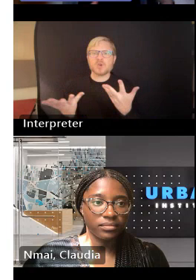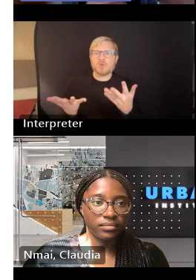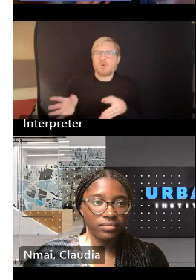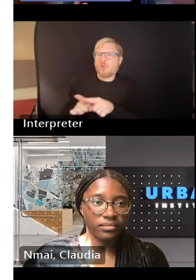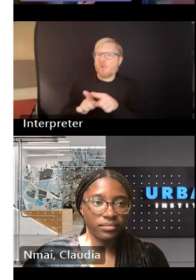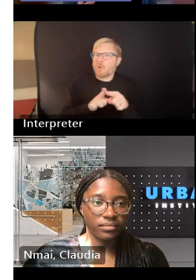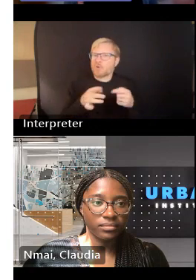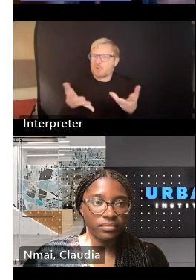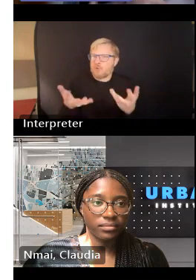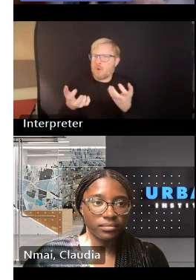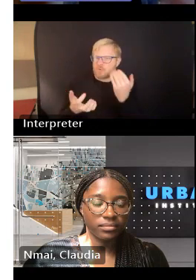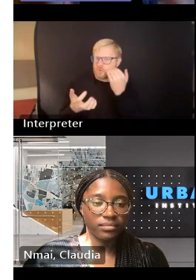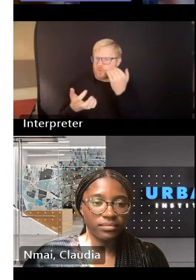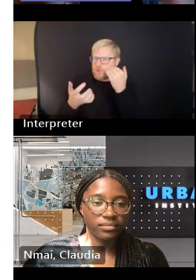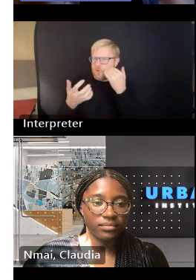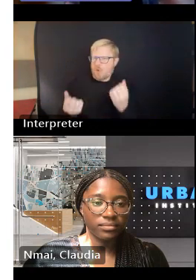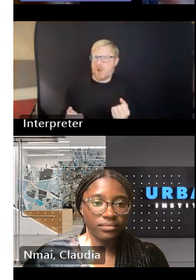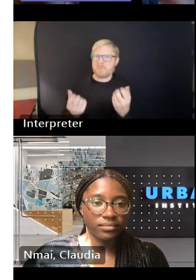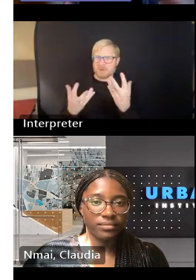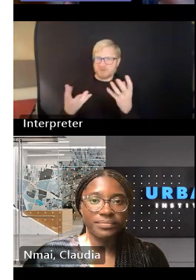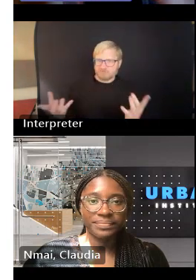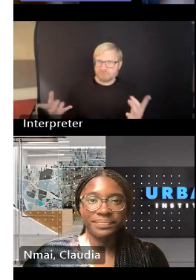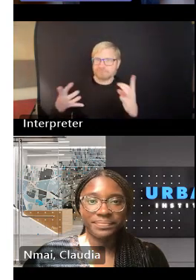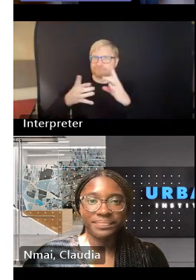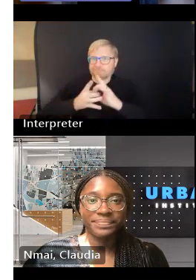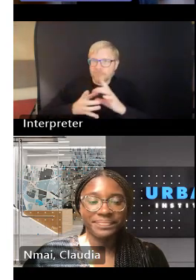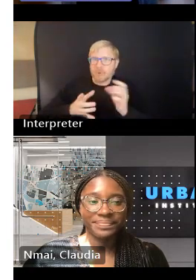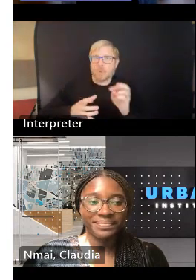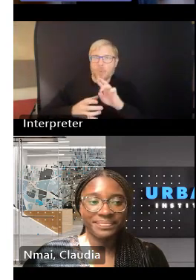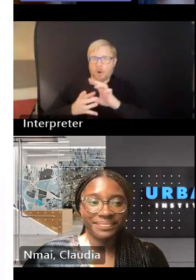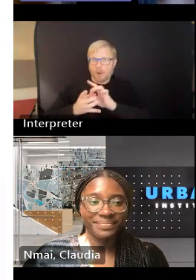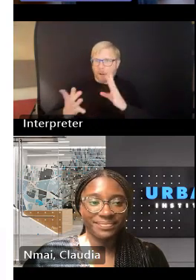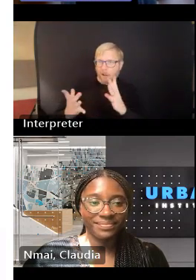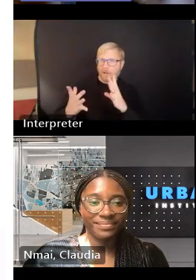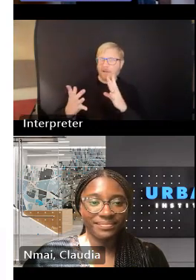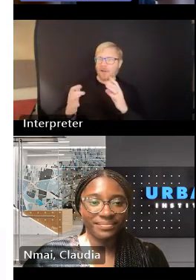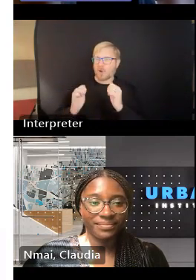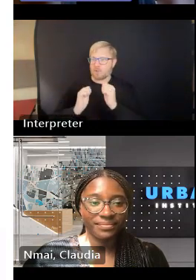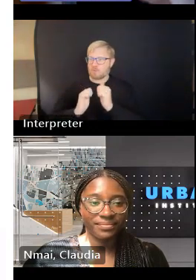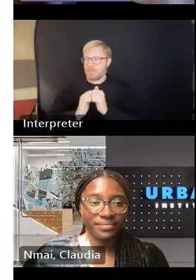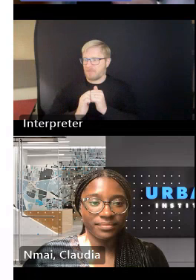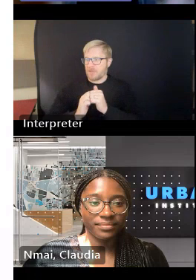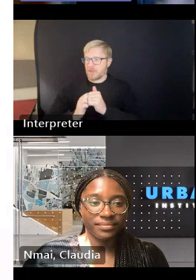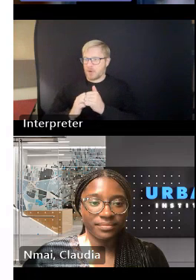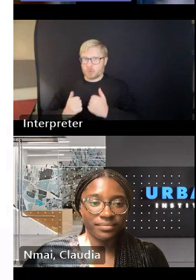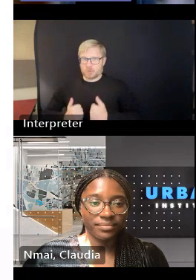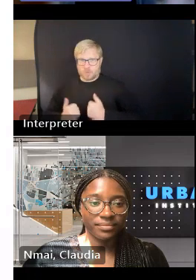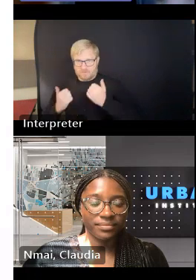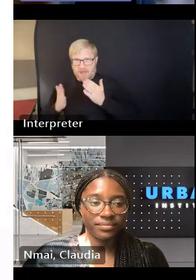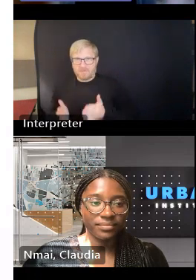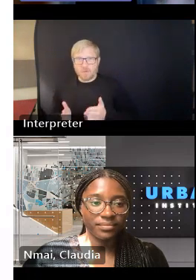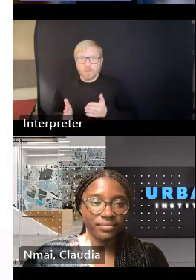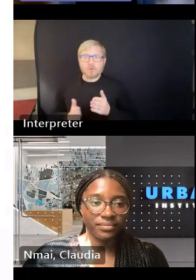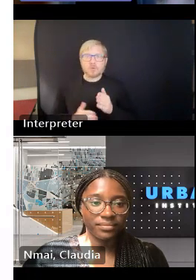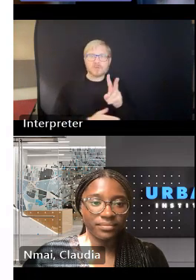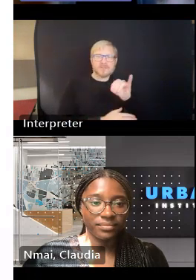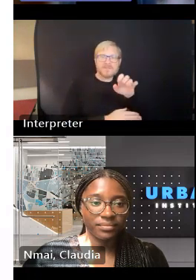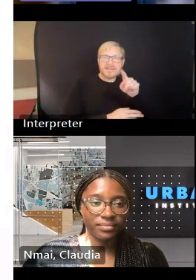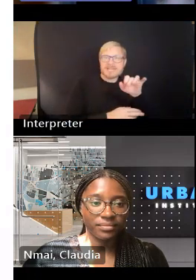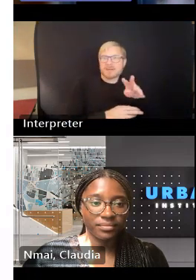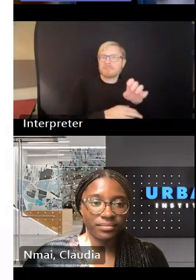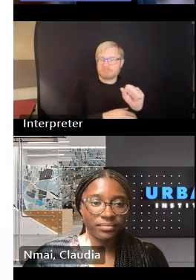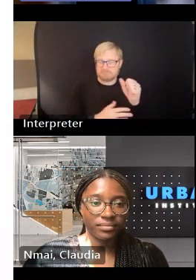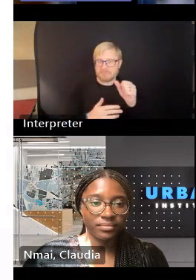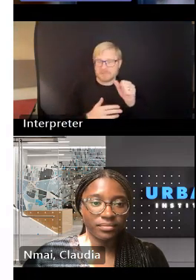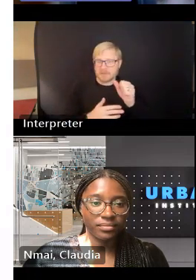between survivors and practitioners around these perceptions of justice. As I mentioned, this study was led by the Urban Institute in